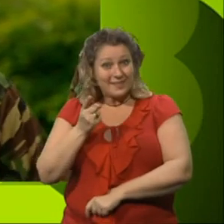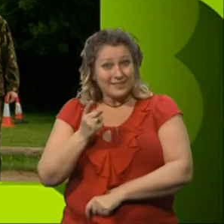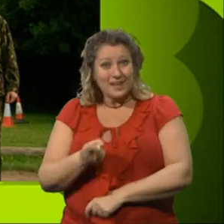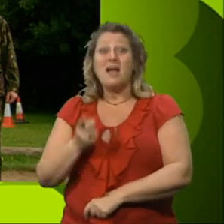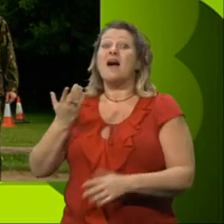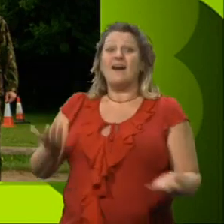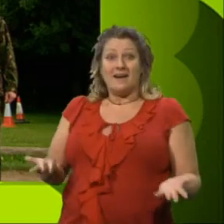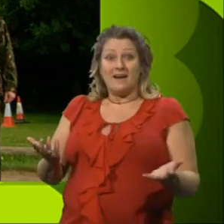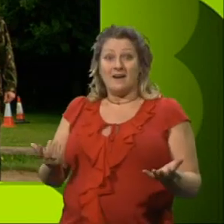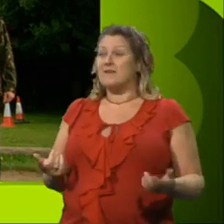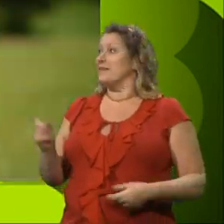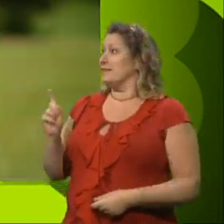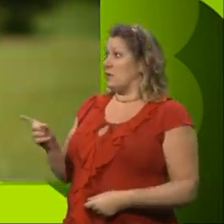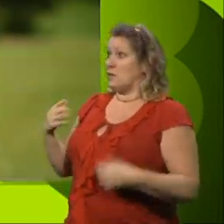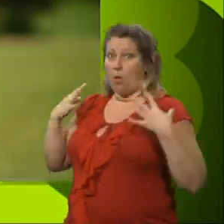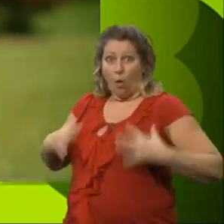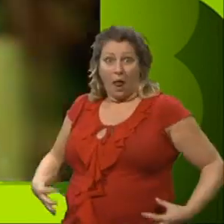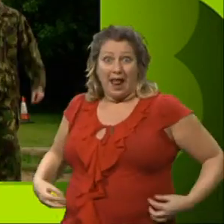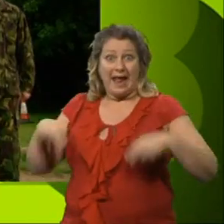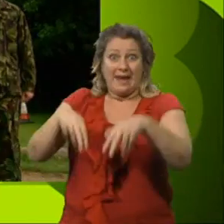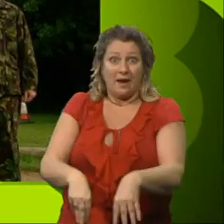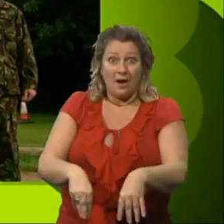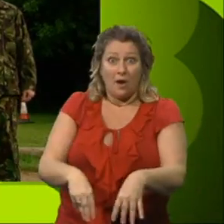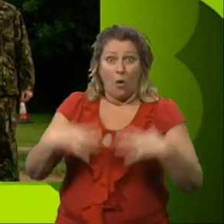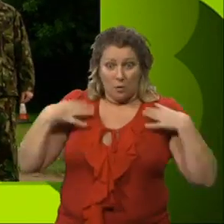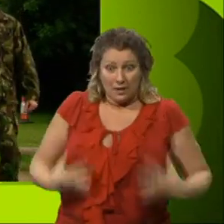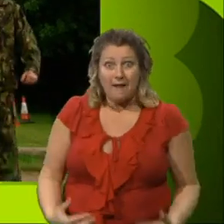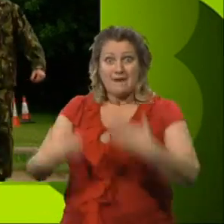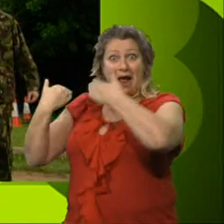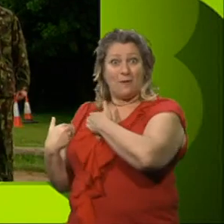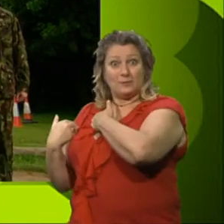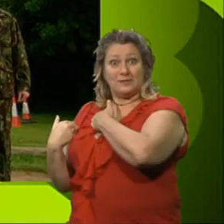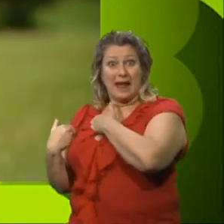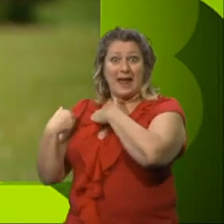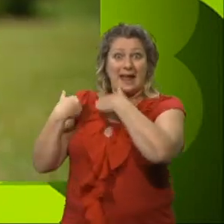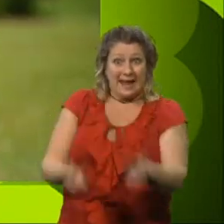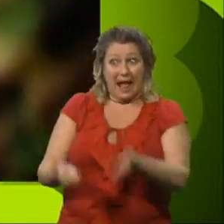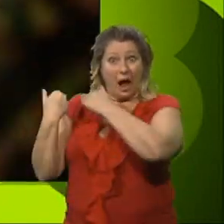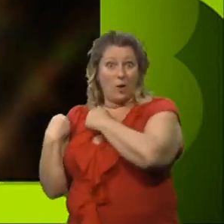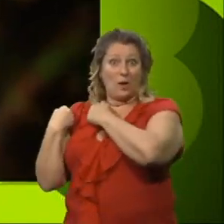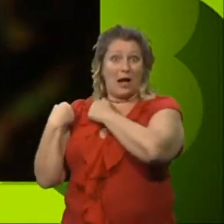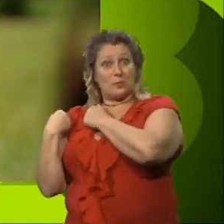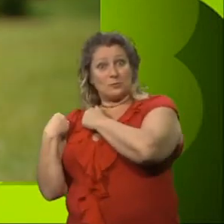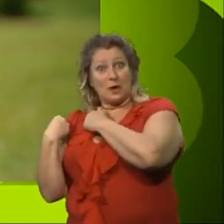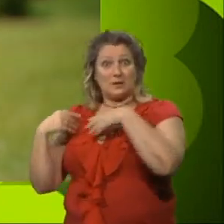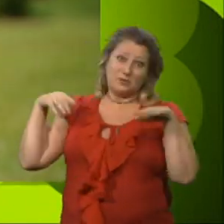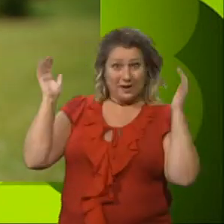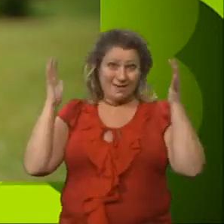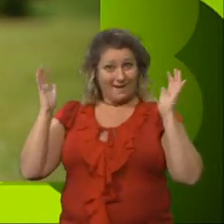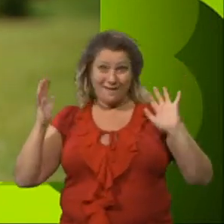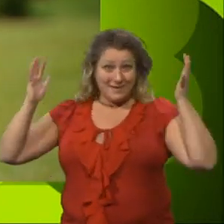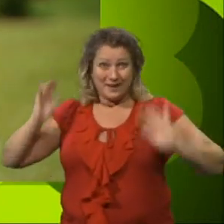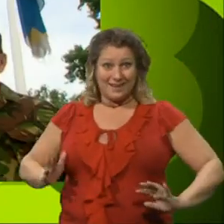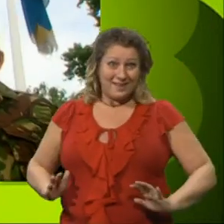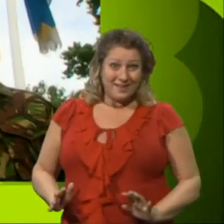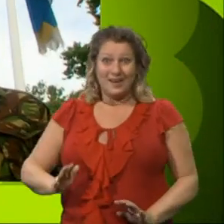about. And your whole self in, your whole self out, in, out, shake it